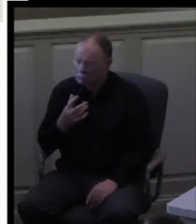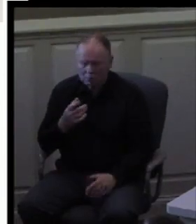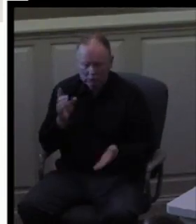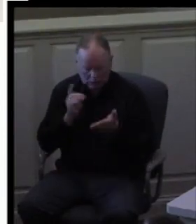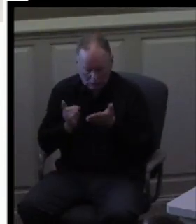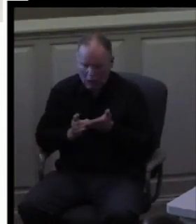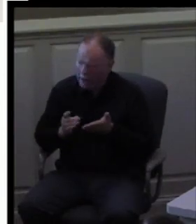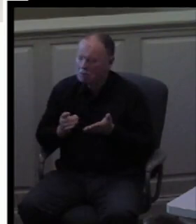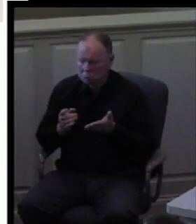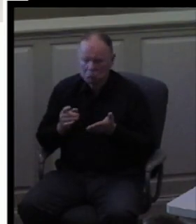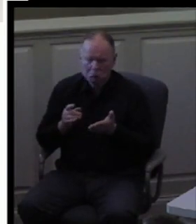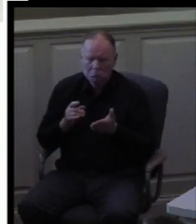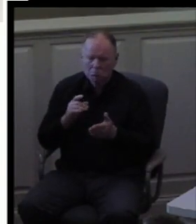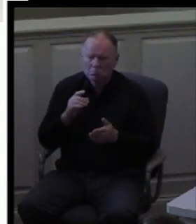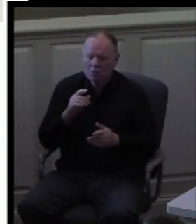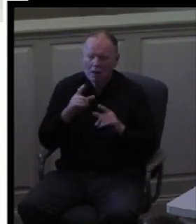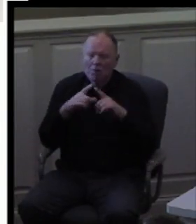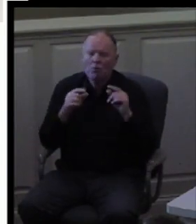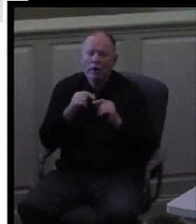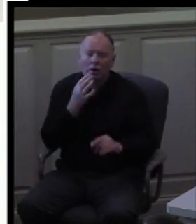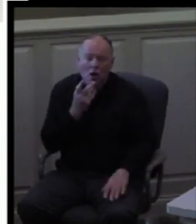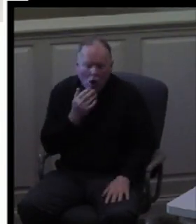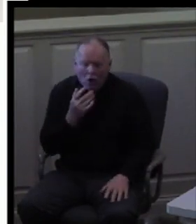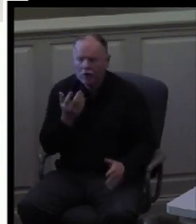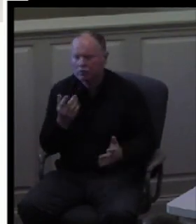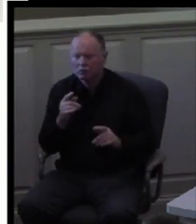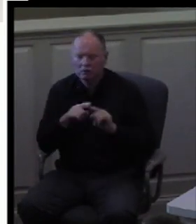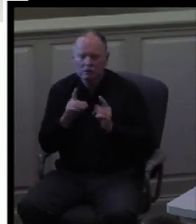composition of masses, of brick colors, and differentiate different